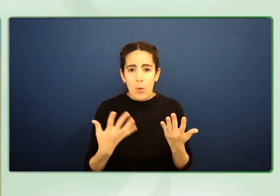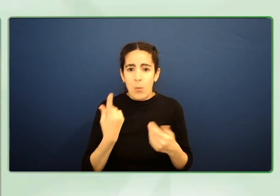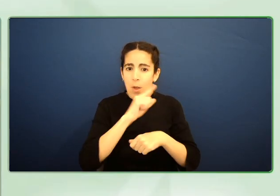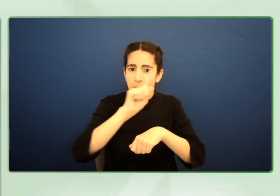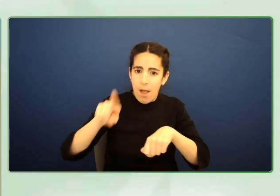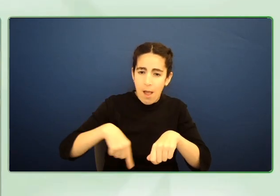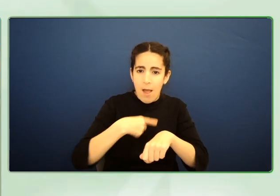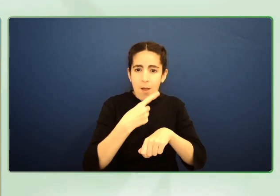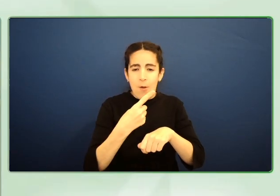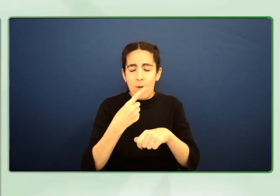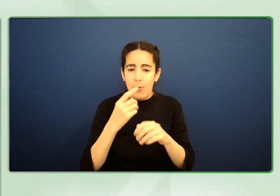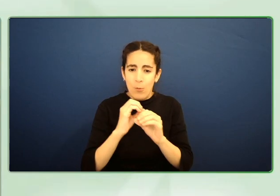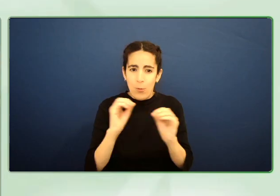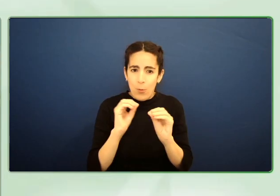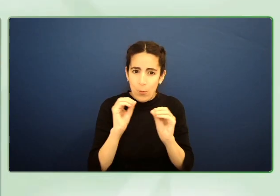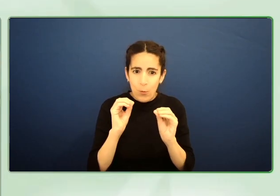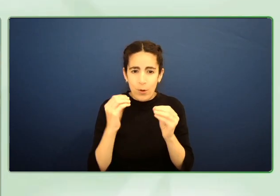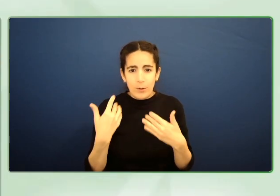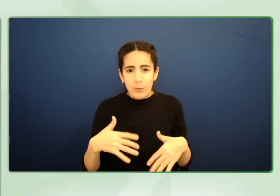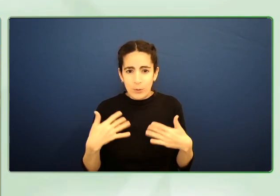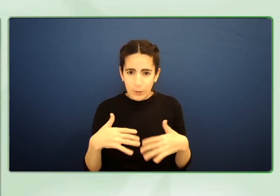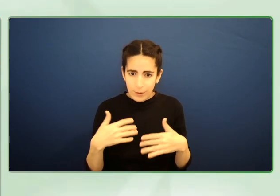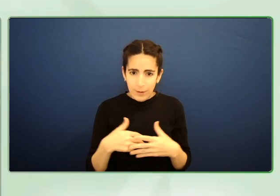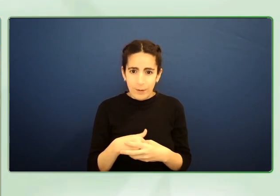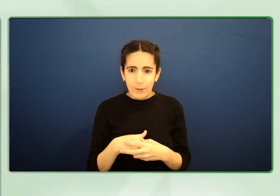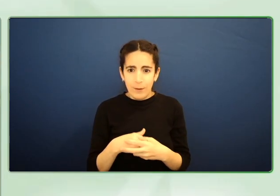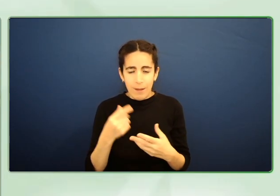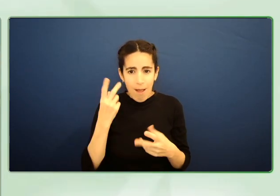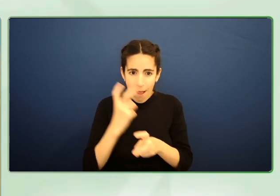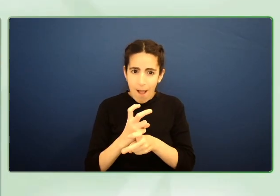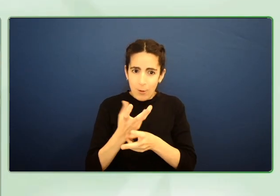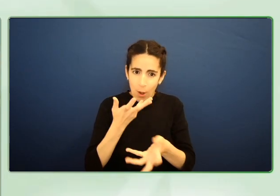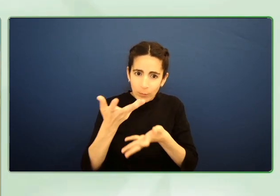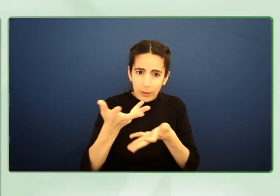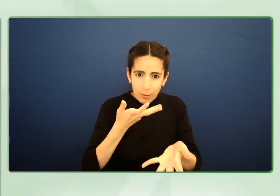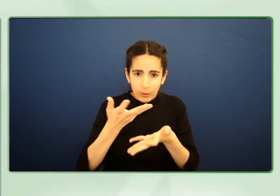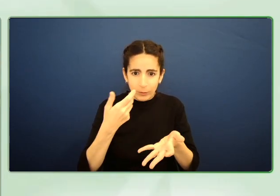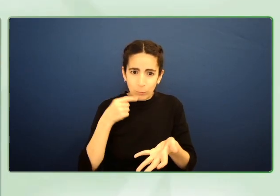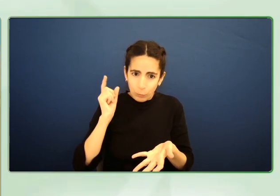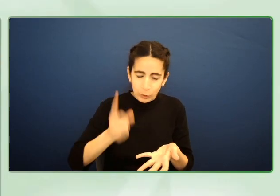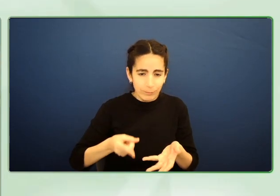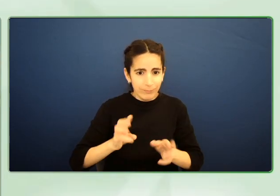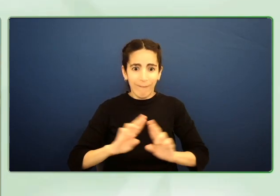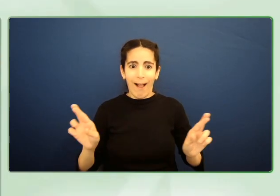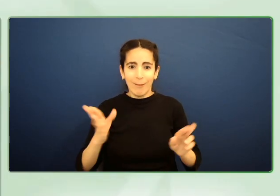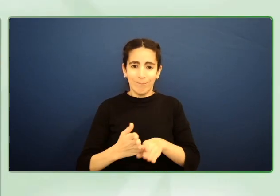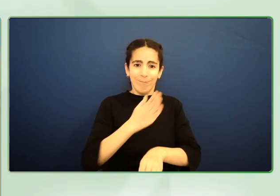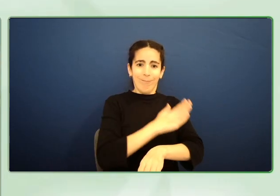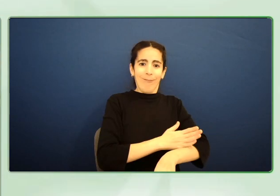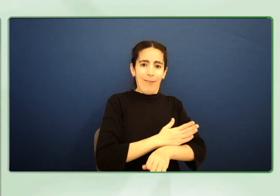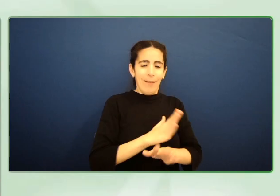this. Maybe I could just wrap up and say neurodiversity and technology sit really nicely